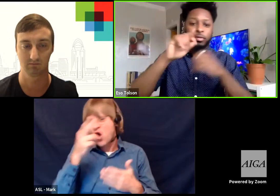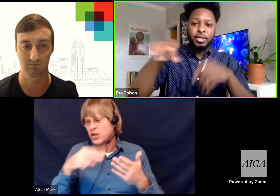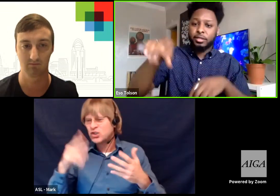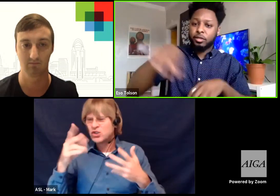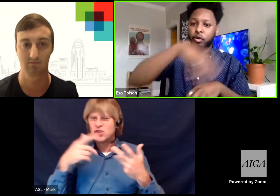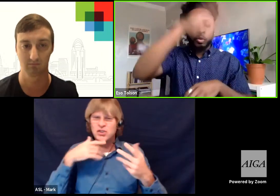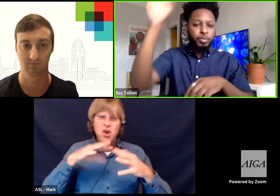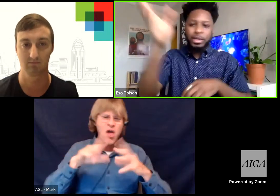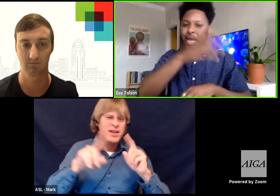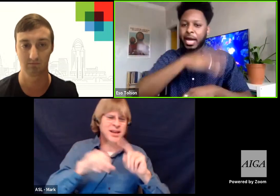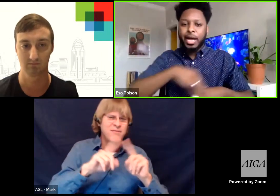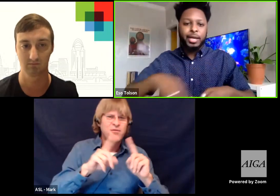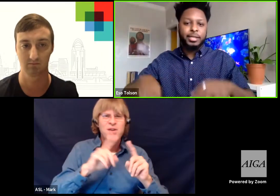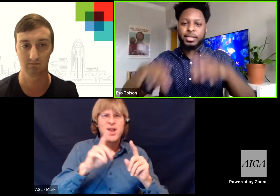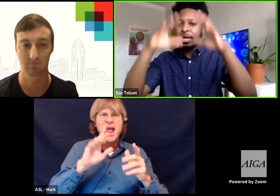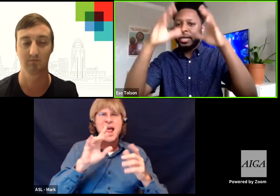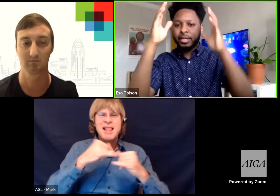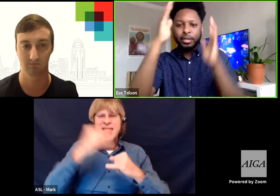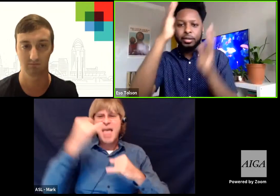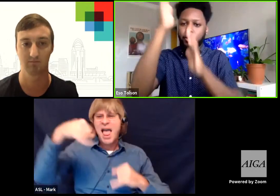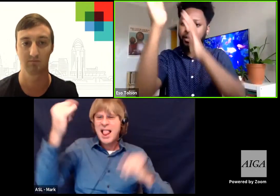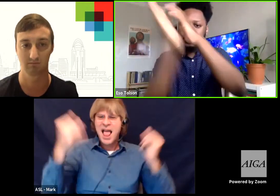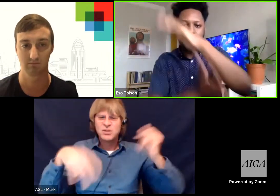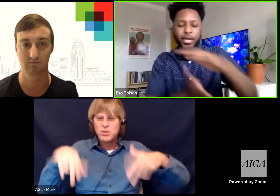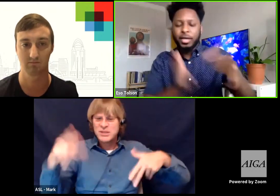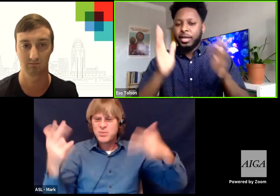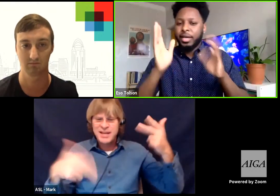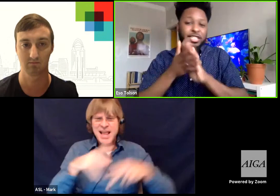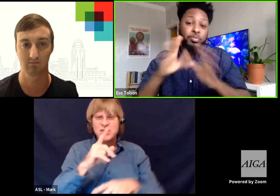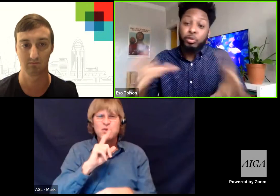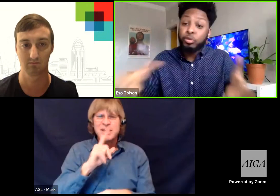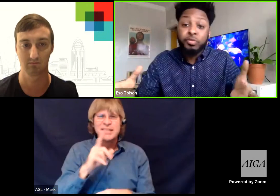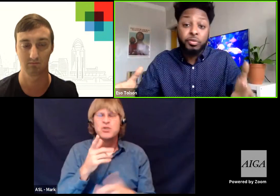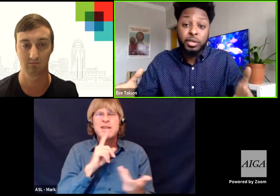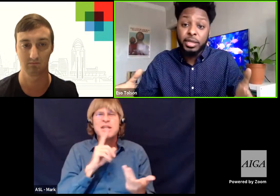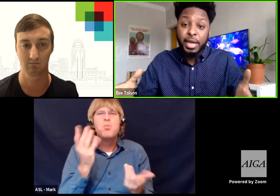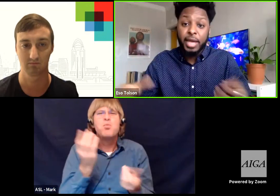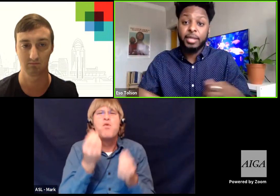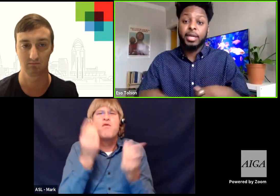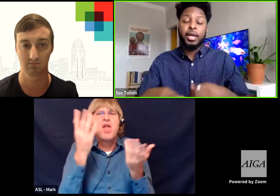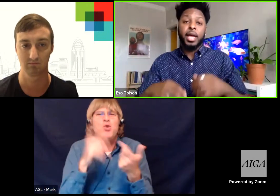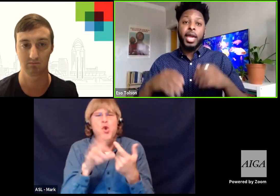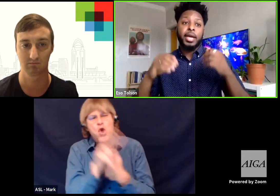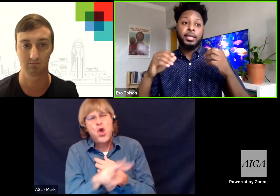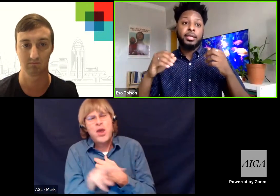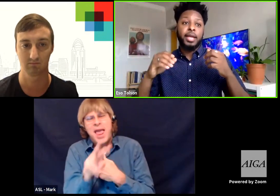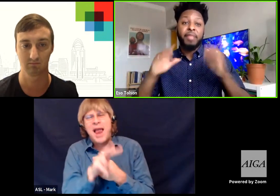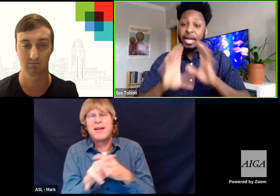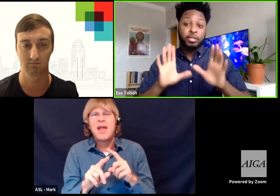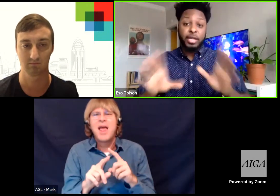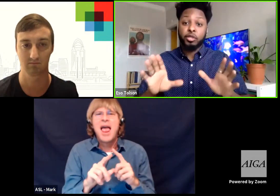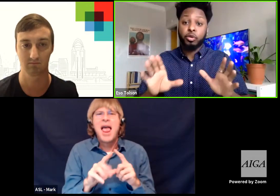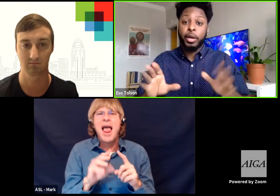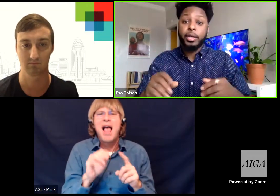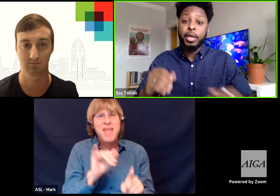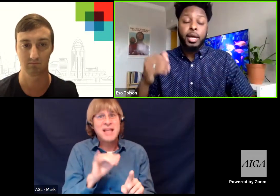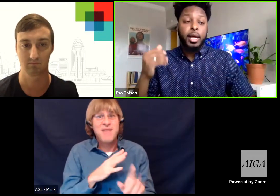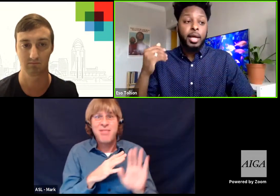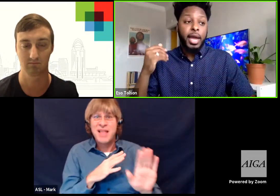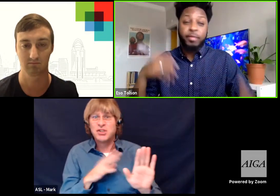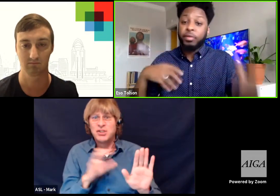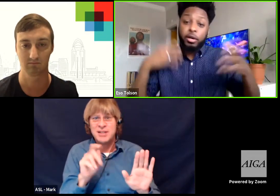are all these, you know, wispy lines, and, you know, it's just beautiful to look at. And that's